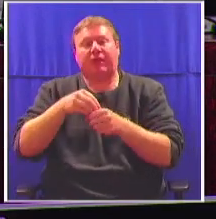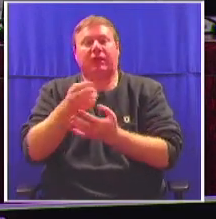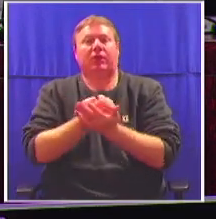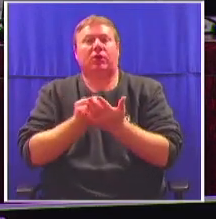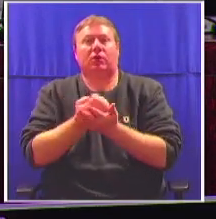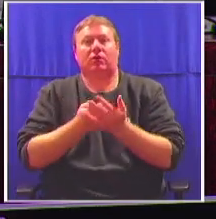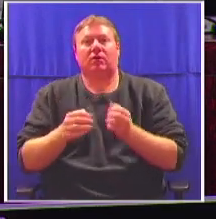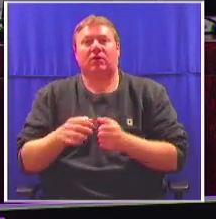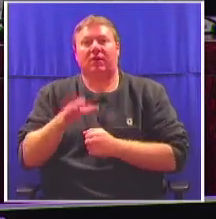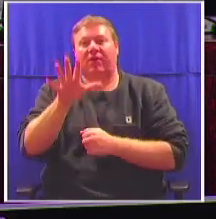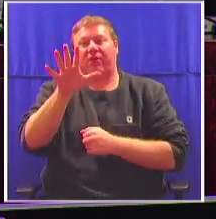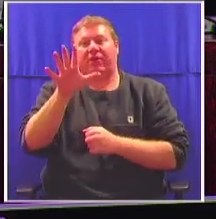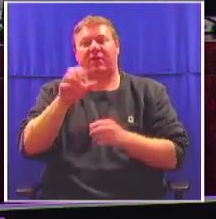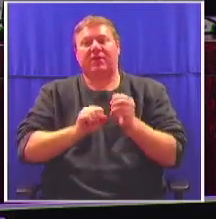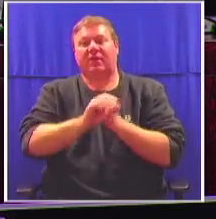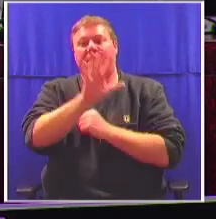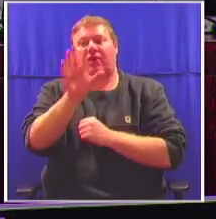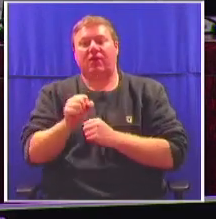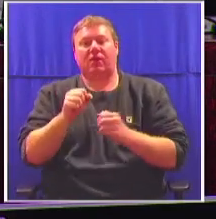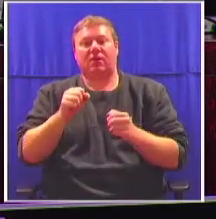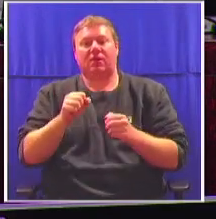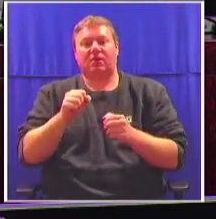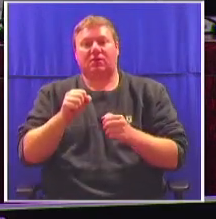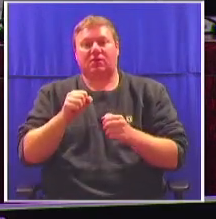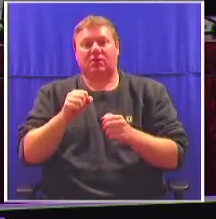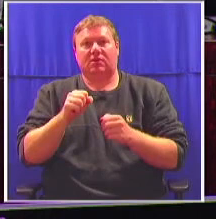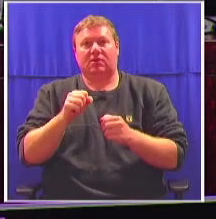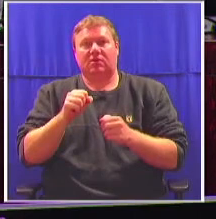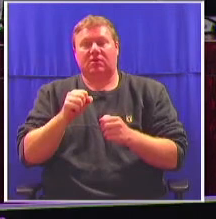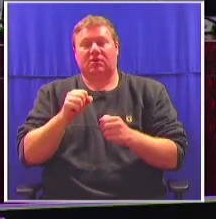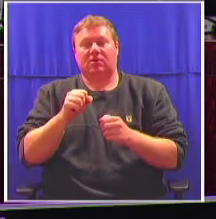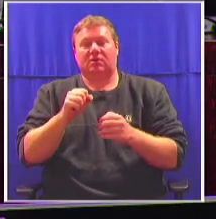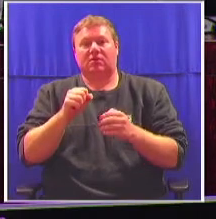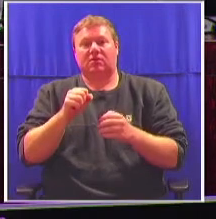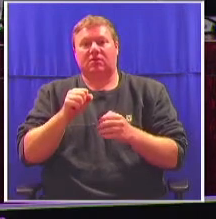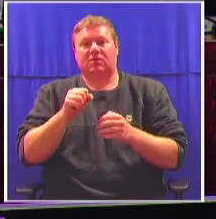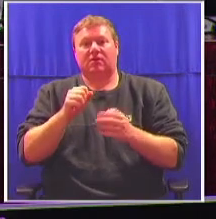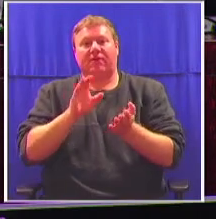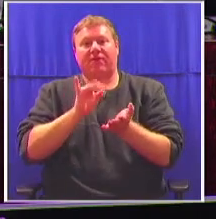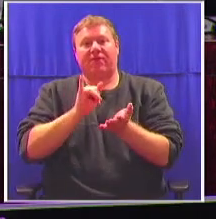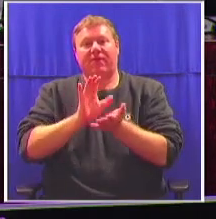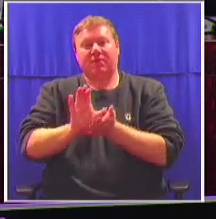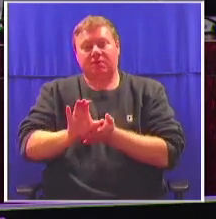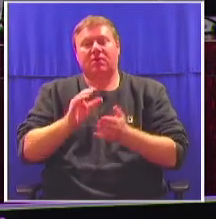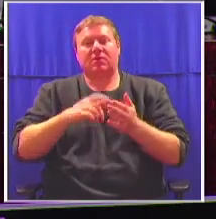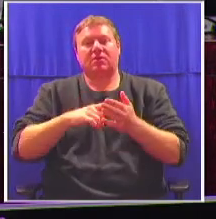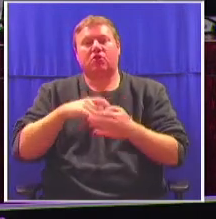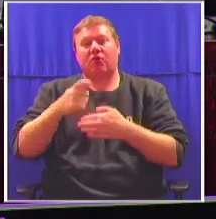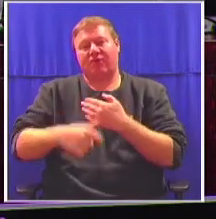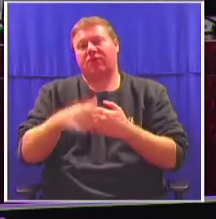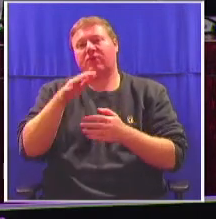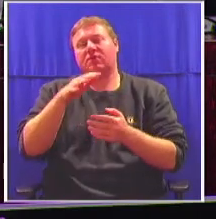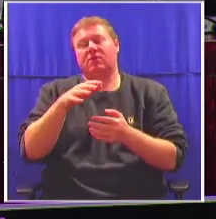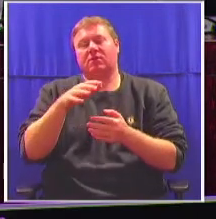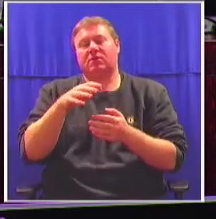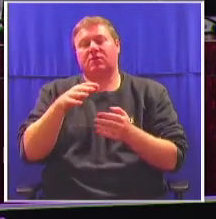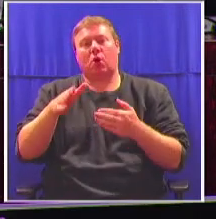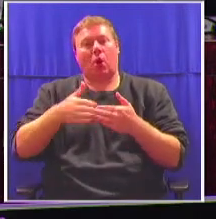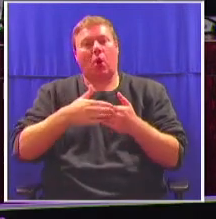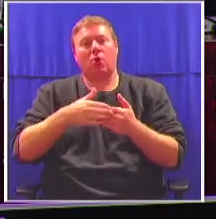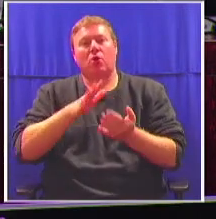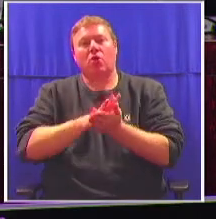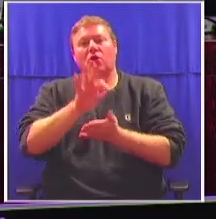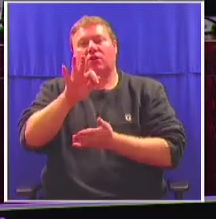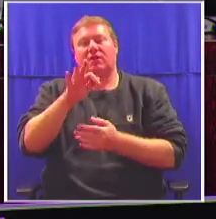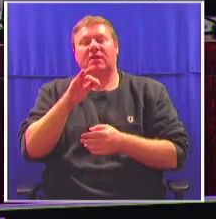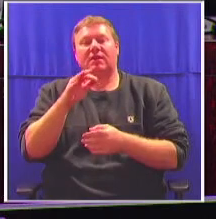fifth South African Investment Conference drew to a close on the 13th of April, we were able to